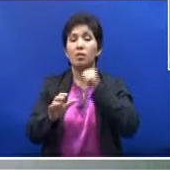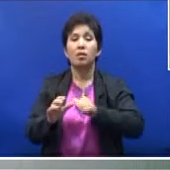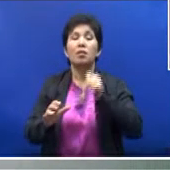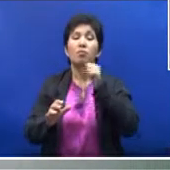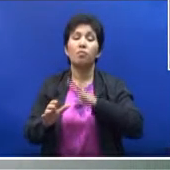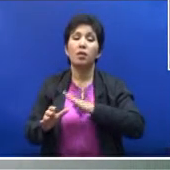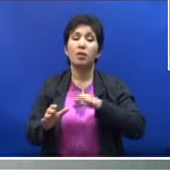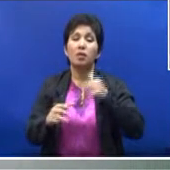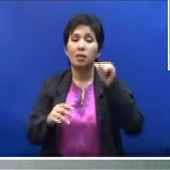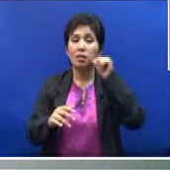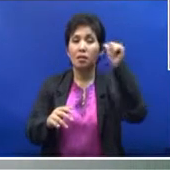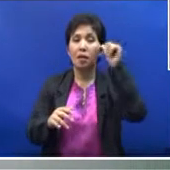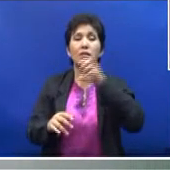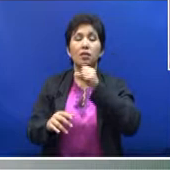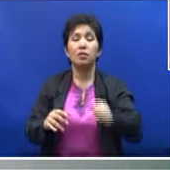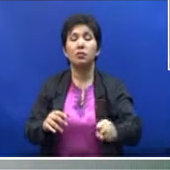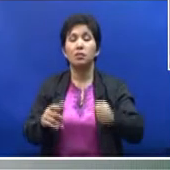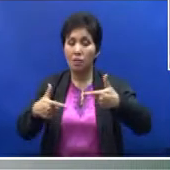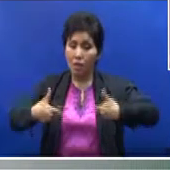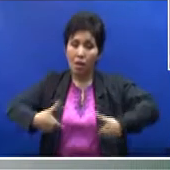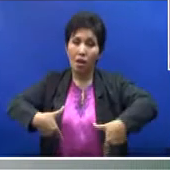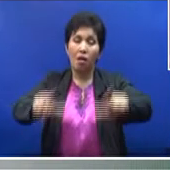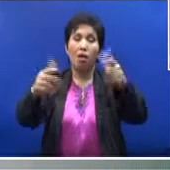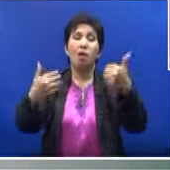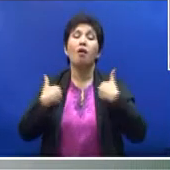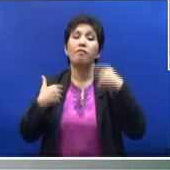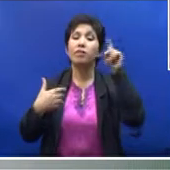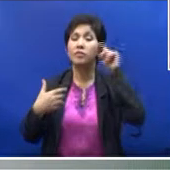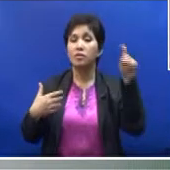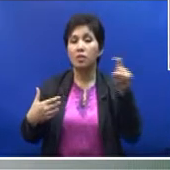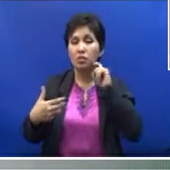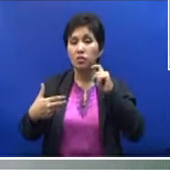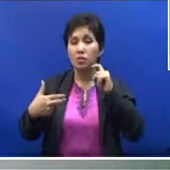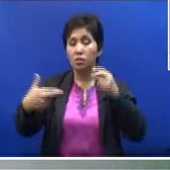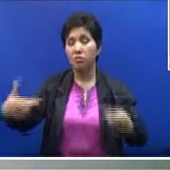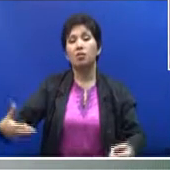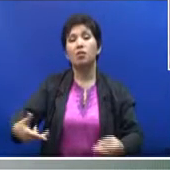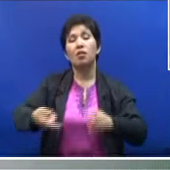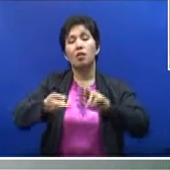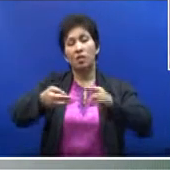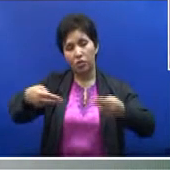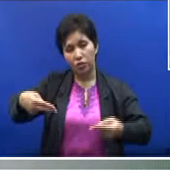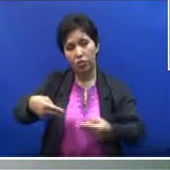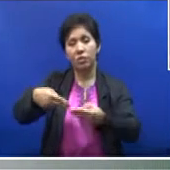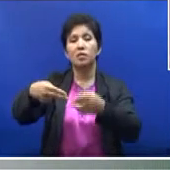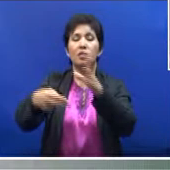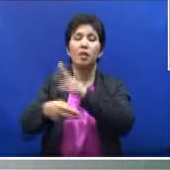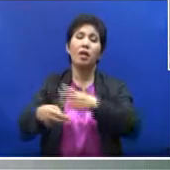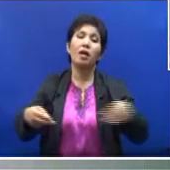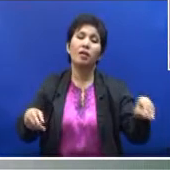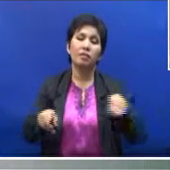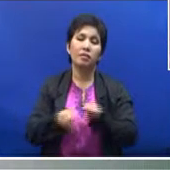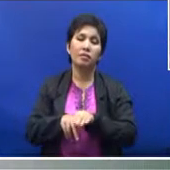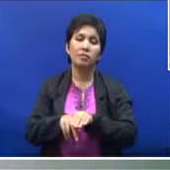age. Okay, and basically it allows them to have sexual relations as husbands and wife and determines their